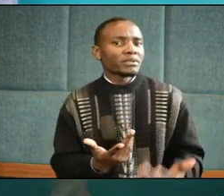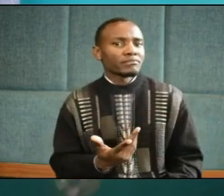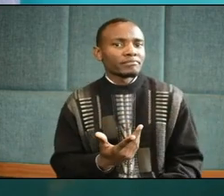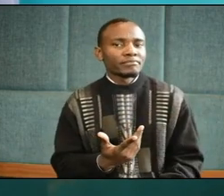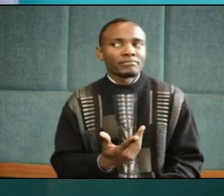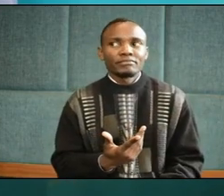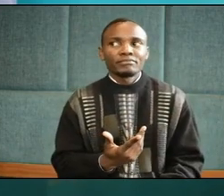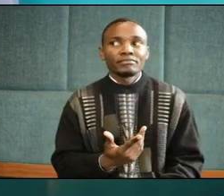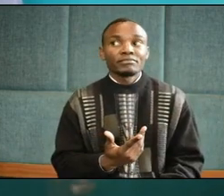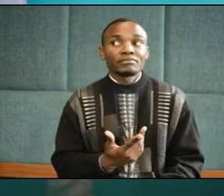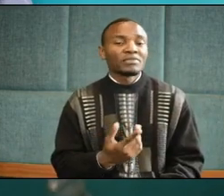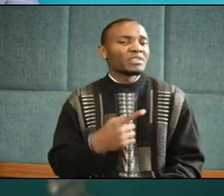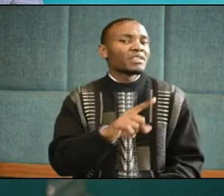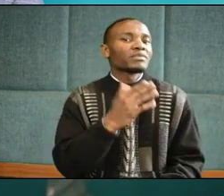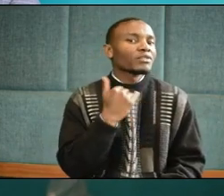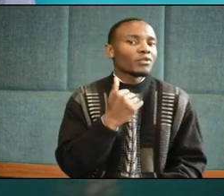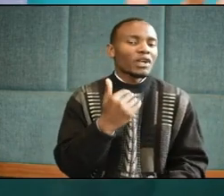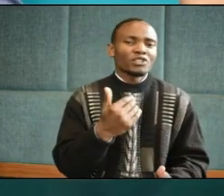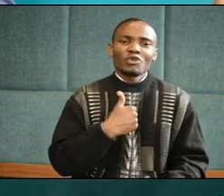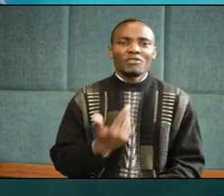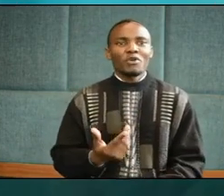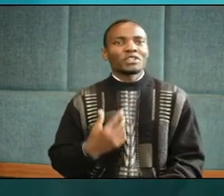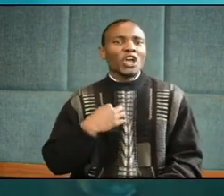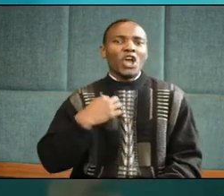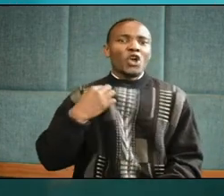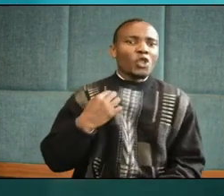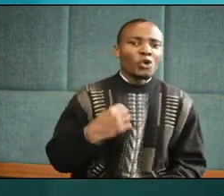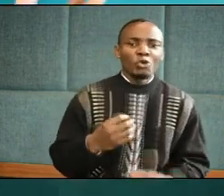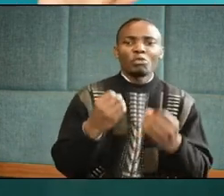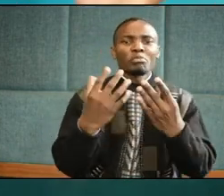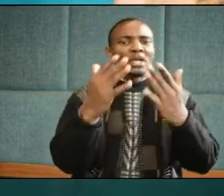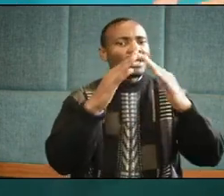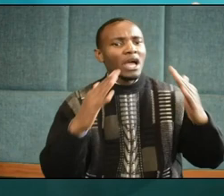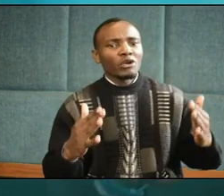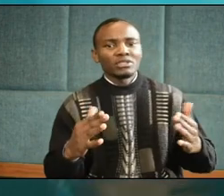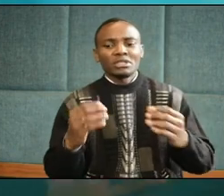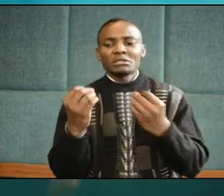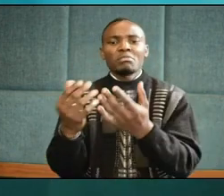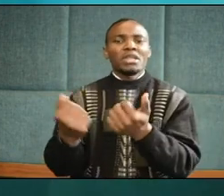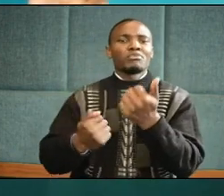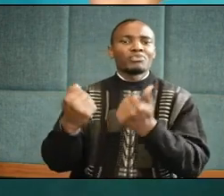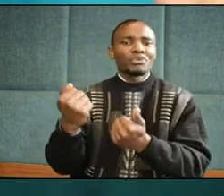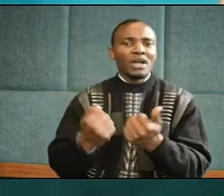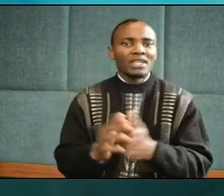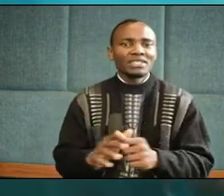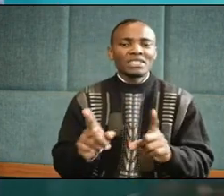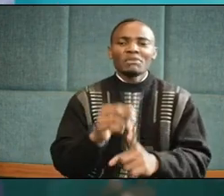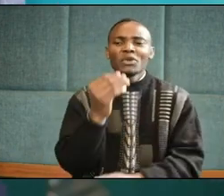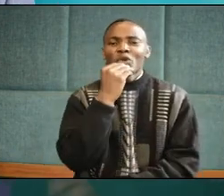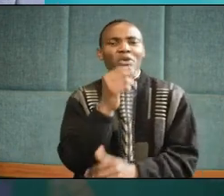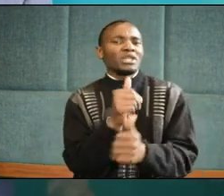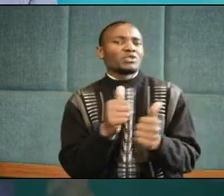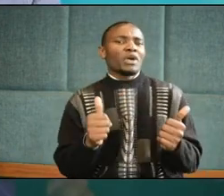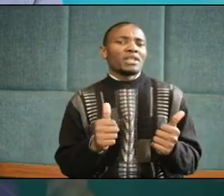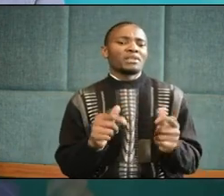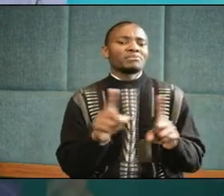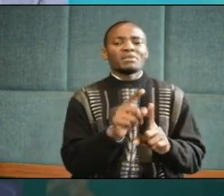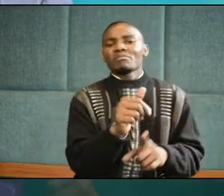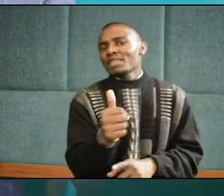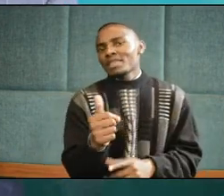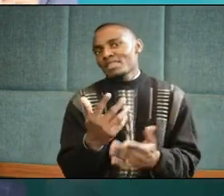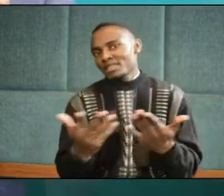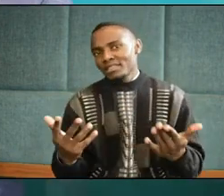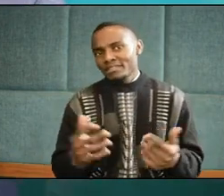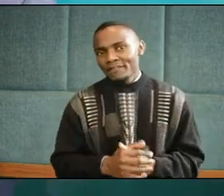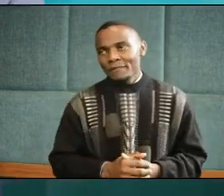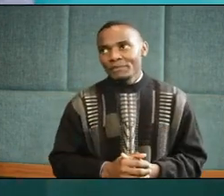order to have clothes, to have many houses, many cars, to eat well, and all this.